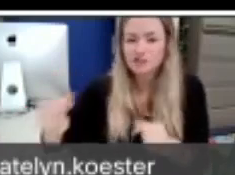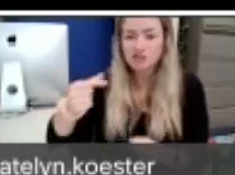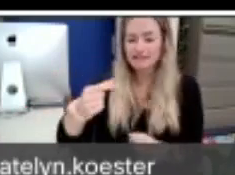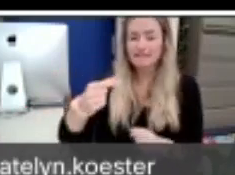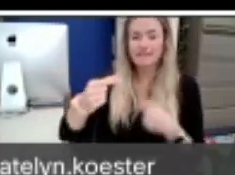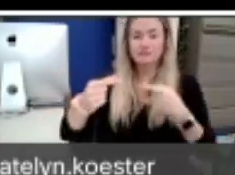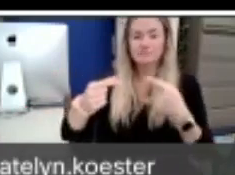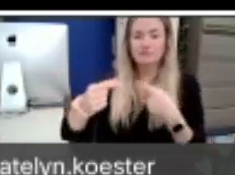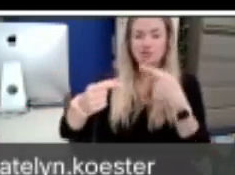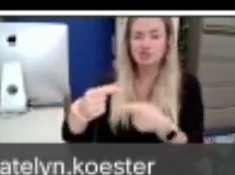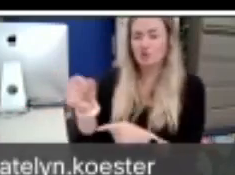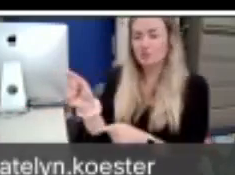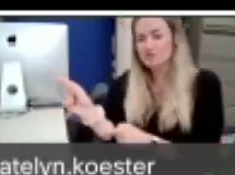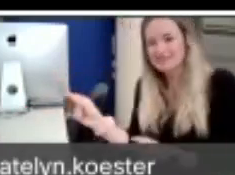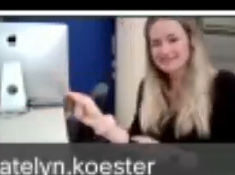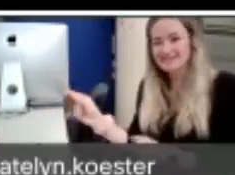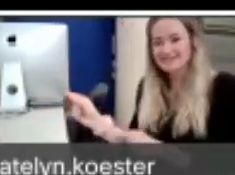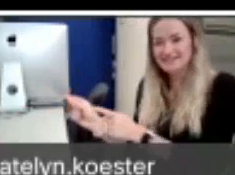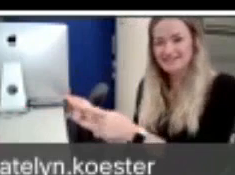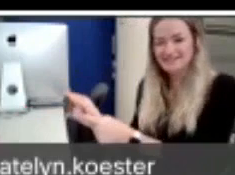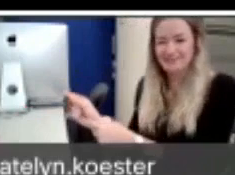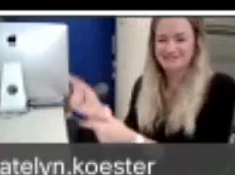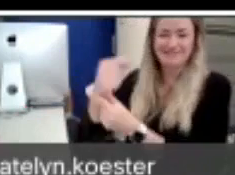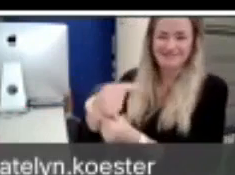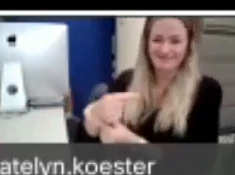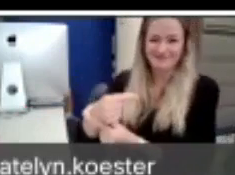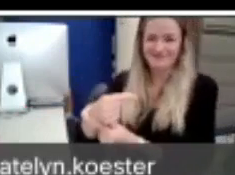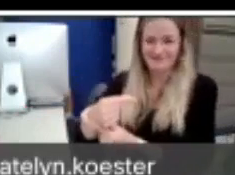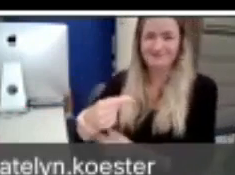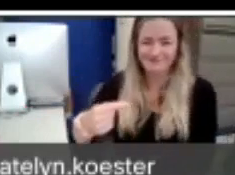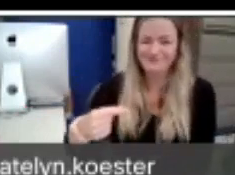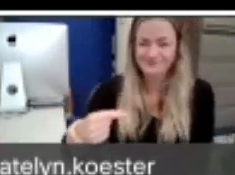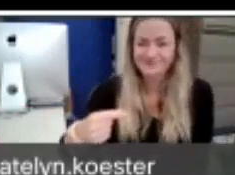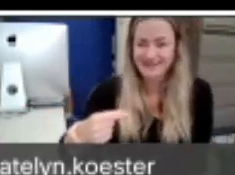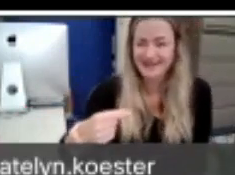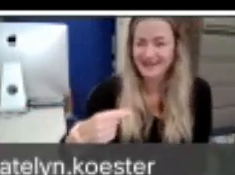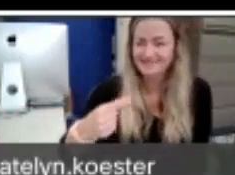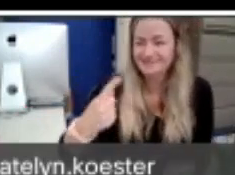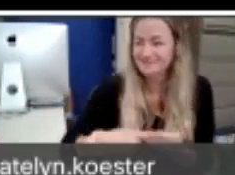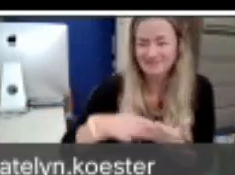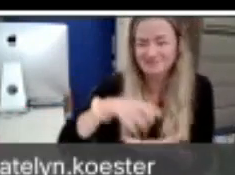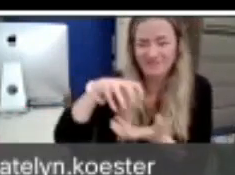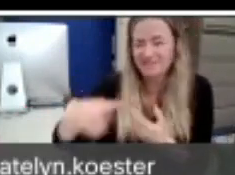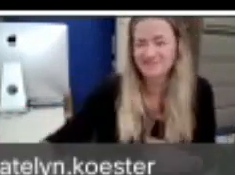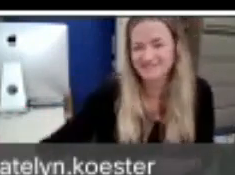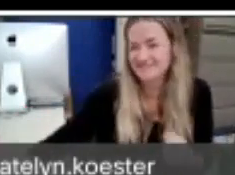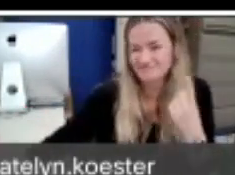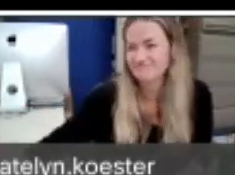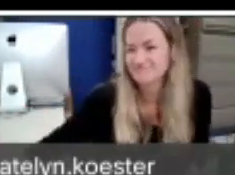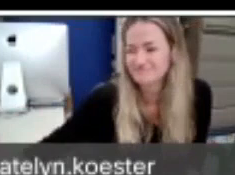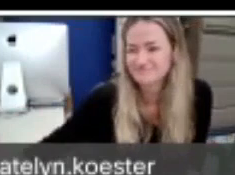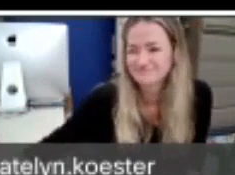Mm-hmm, that was fine. Same, like G, but it shows you like out to the side, but it's supposed to be in front of